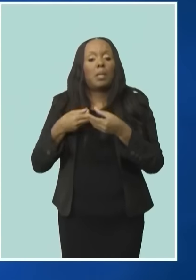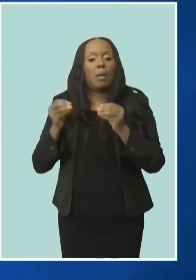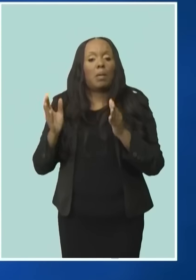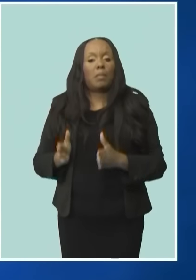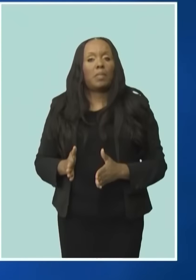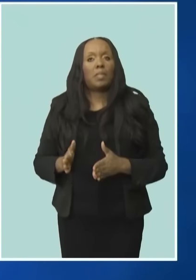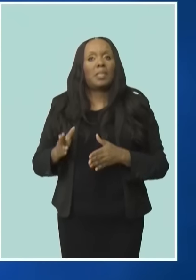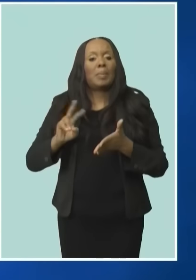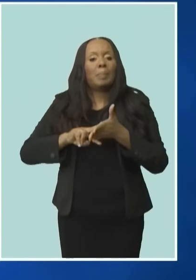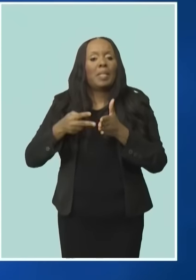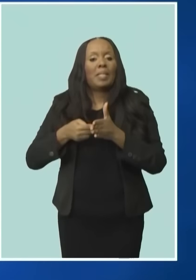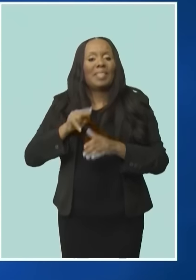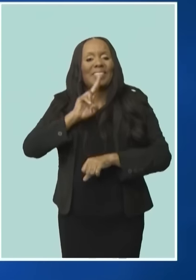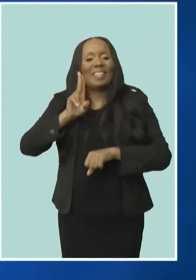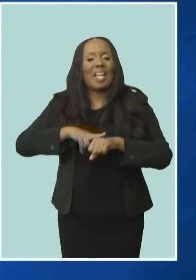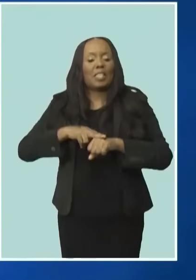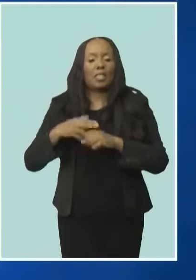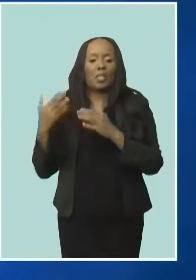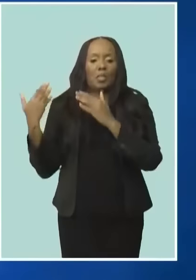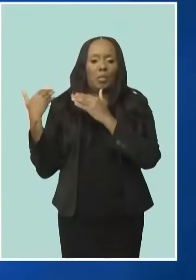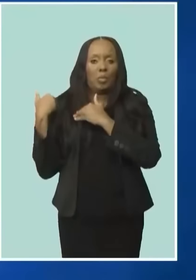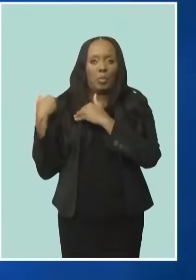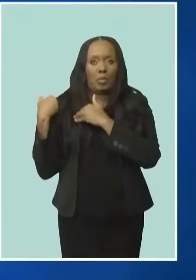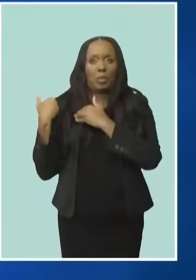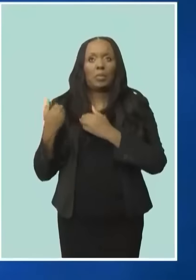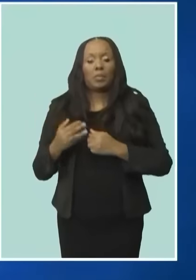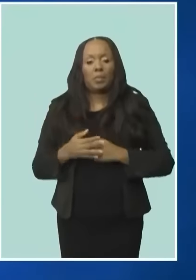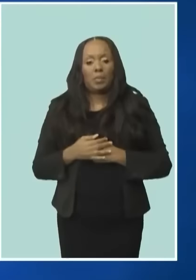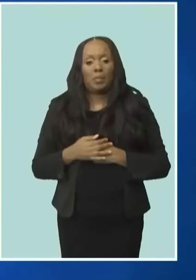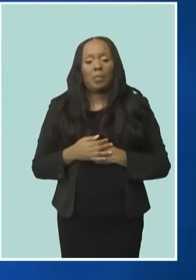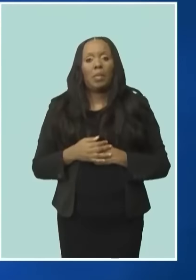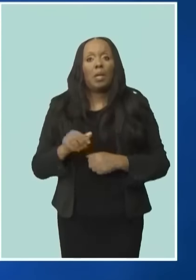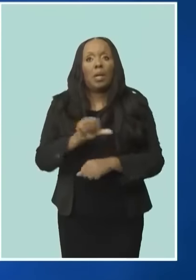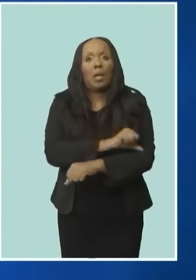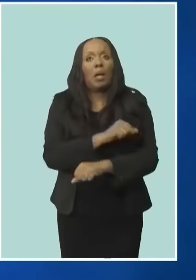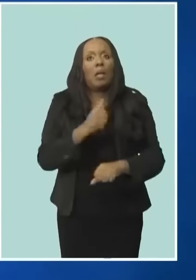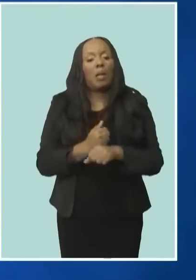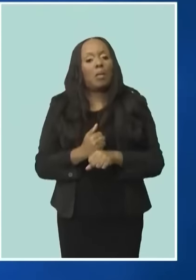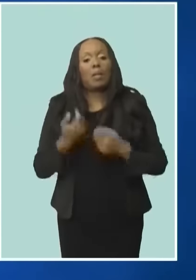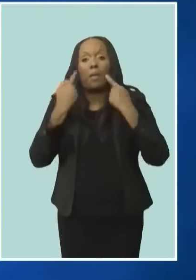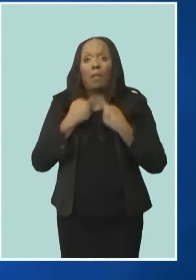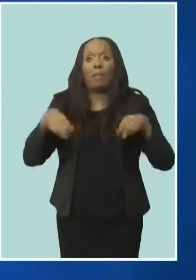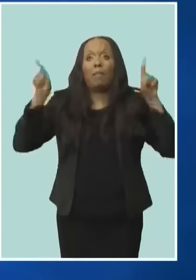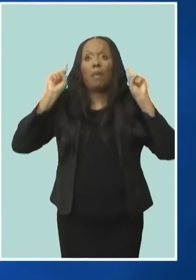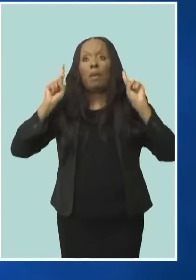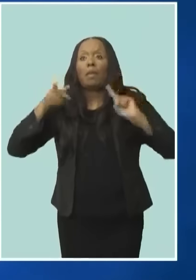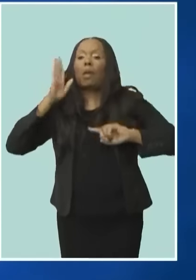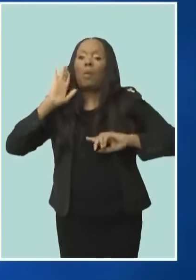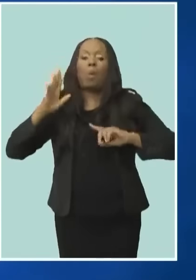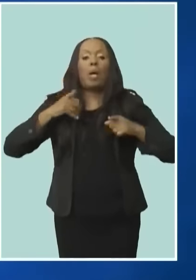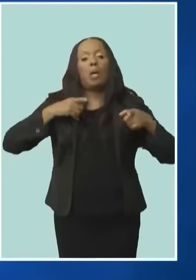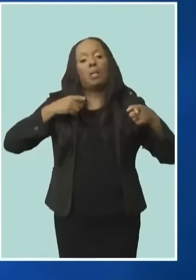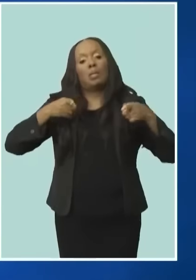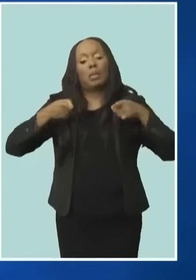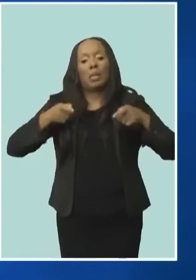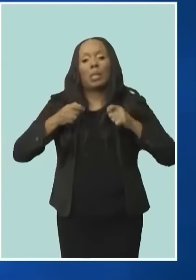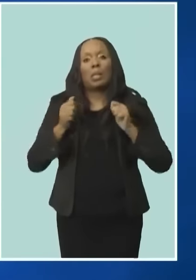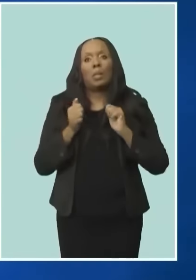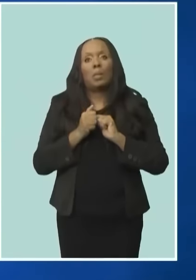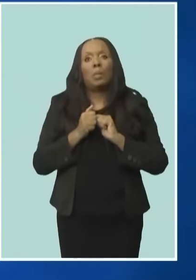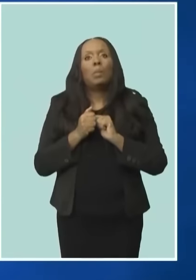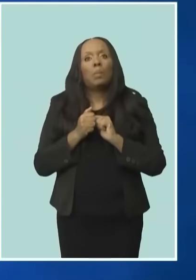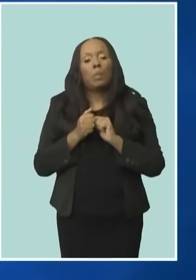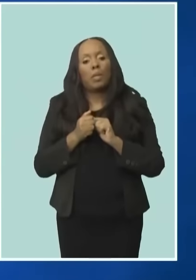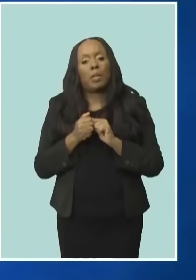well. Minister Abrams also announced authorities are finally in the home stretch of dealing with the compensation package for